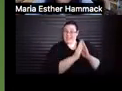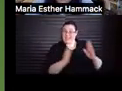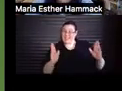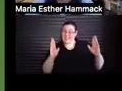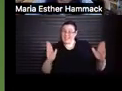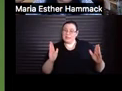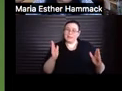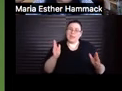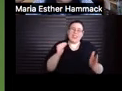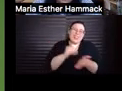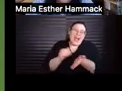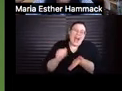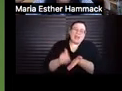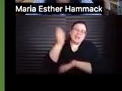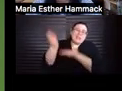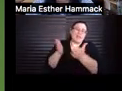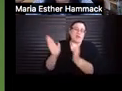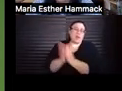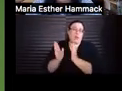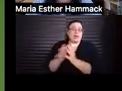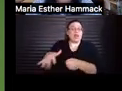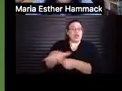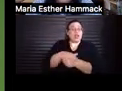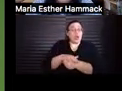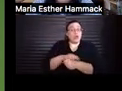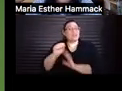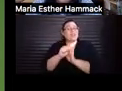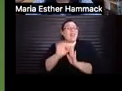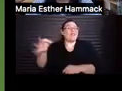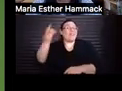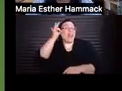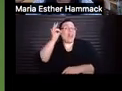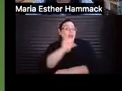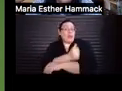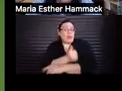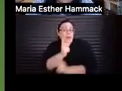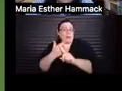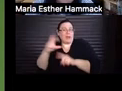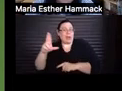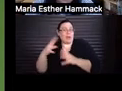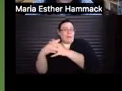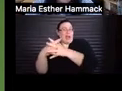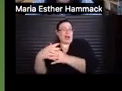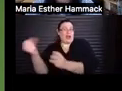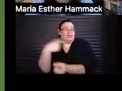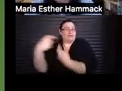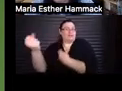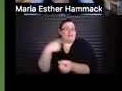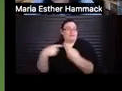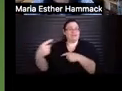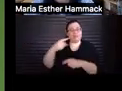requests, thousands of requests from local, state, and federal authorities from the US were arriving in Mexico. And